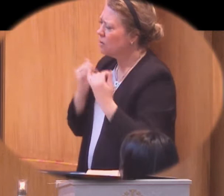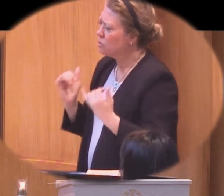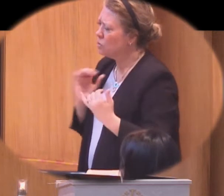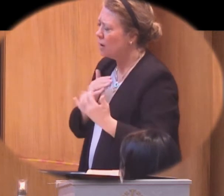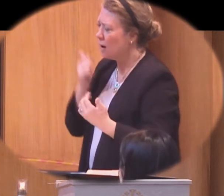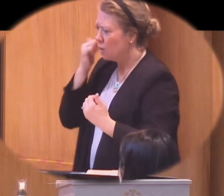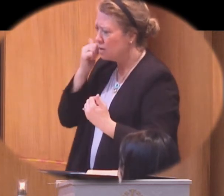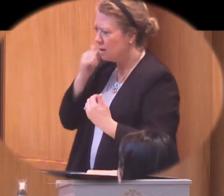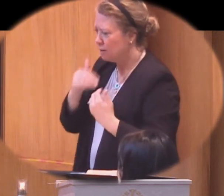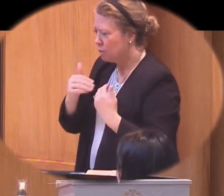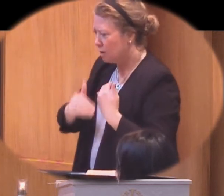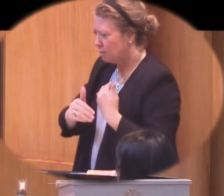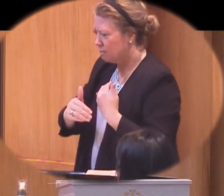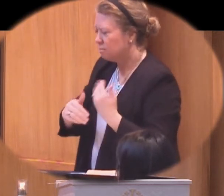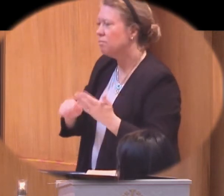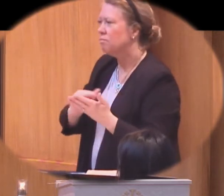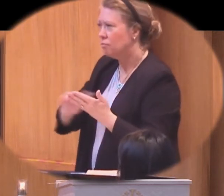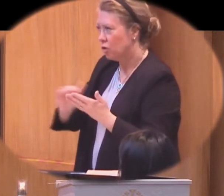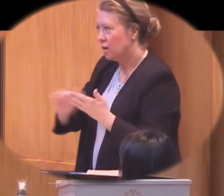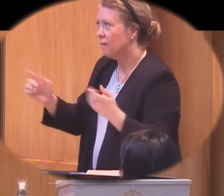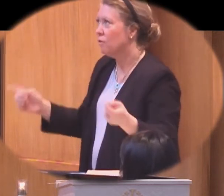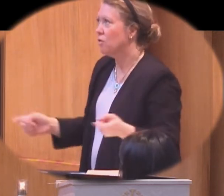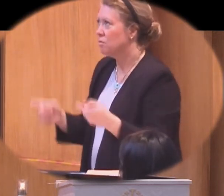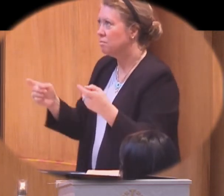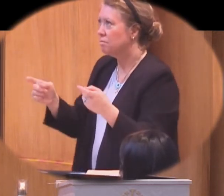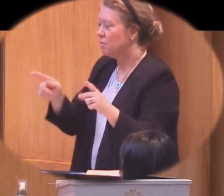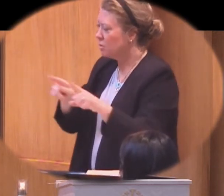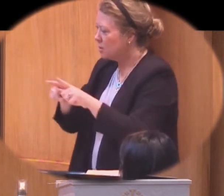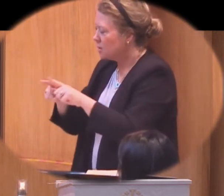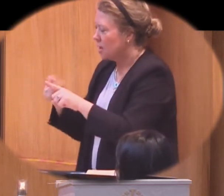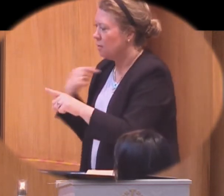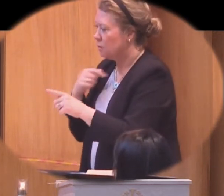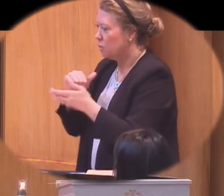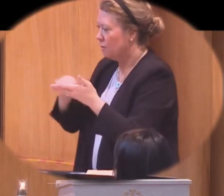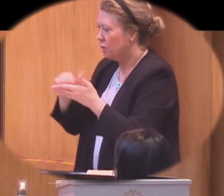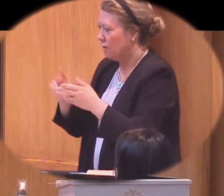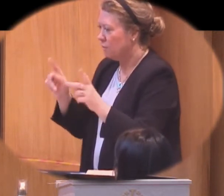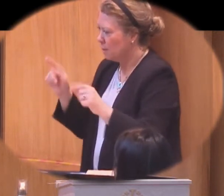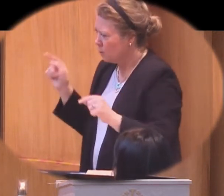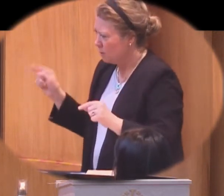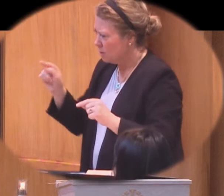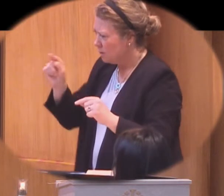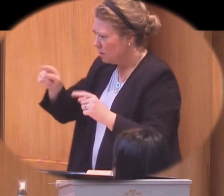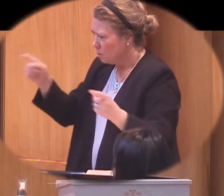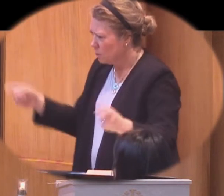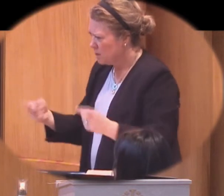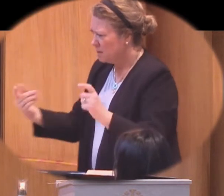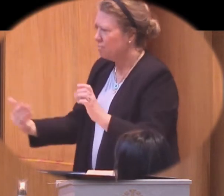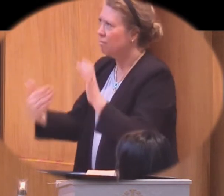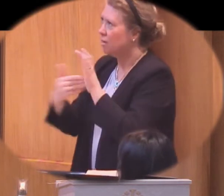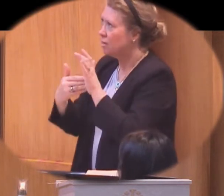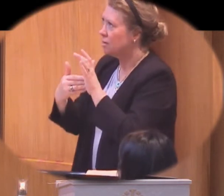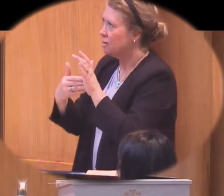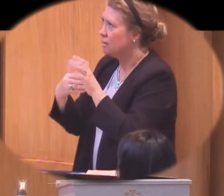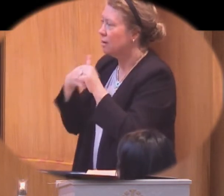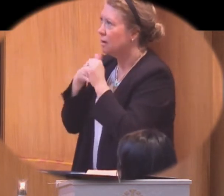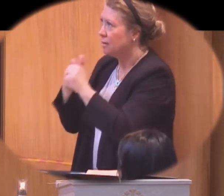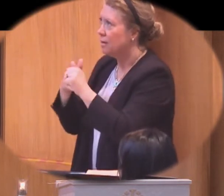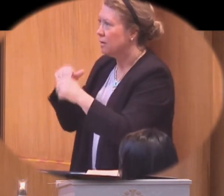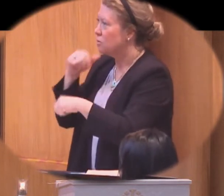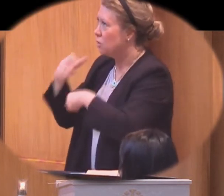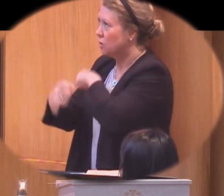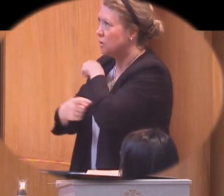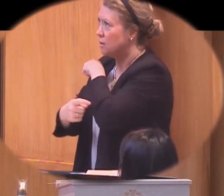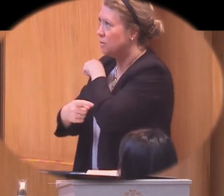it is in heaven. Give us this day our daily bread, and forgive us our trespasses, as